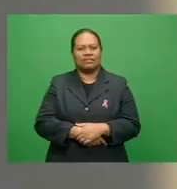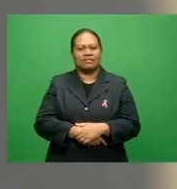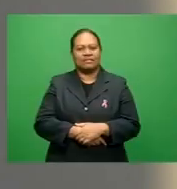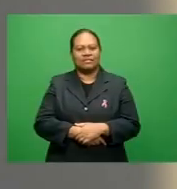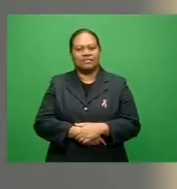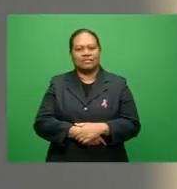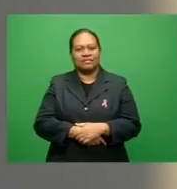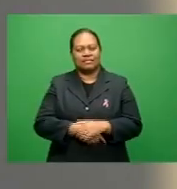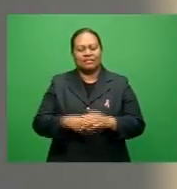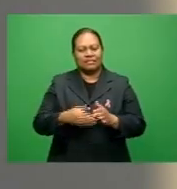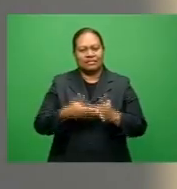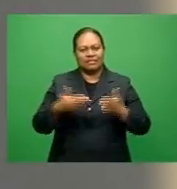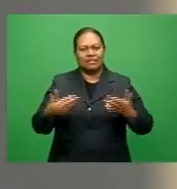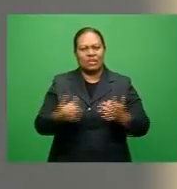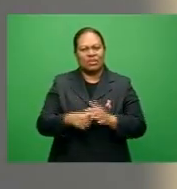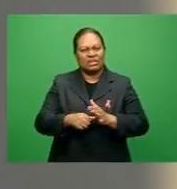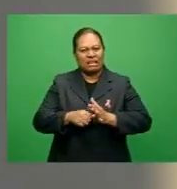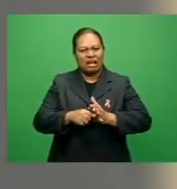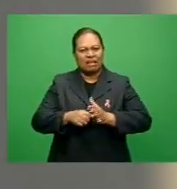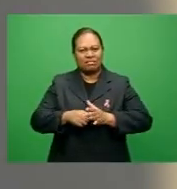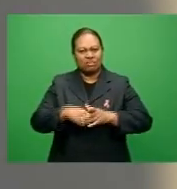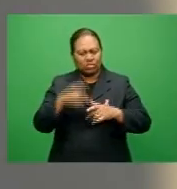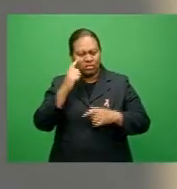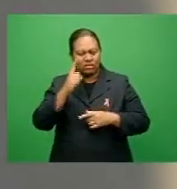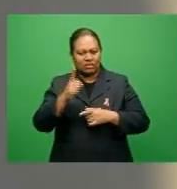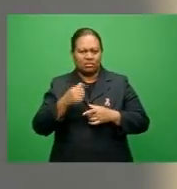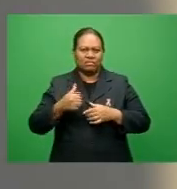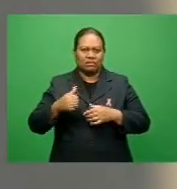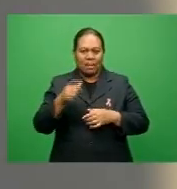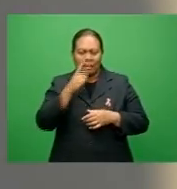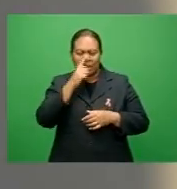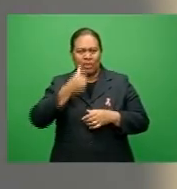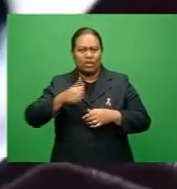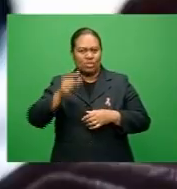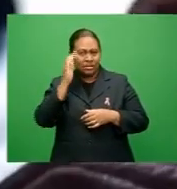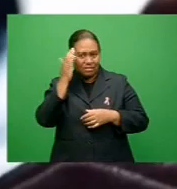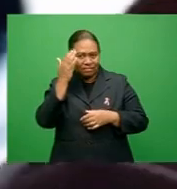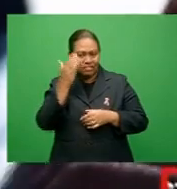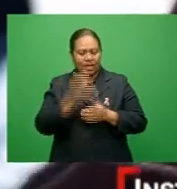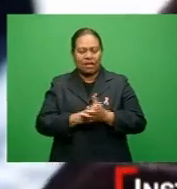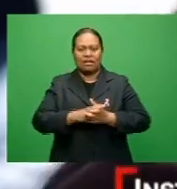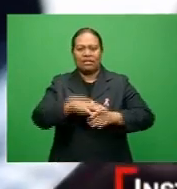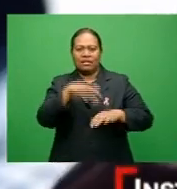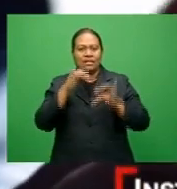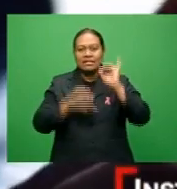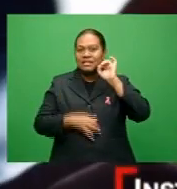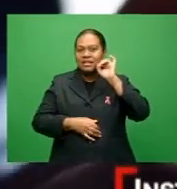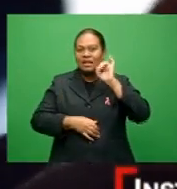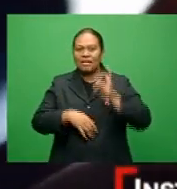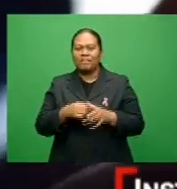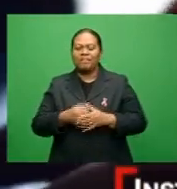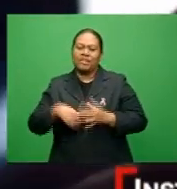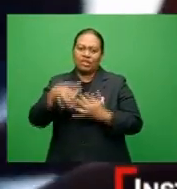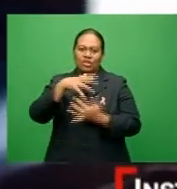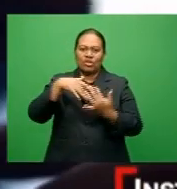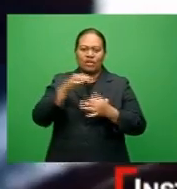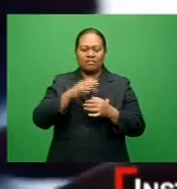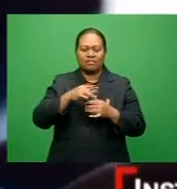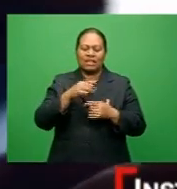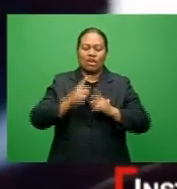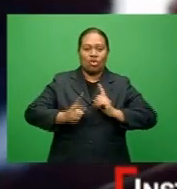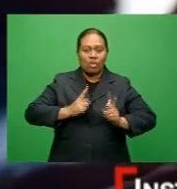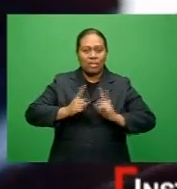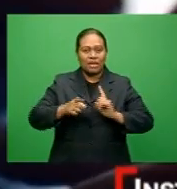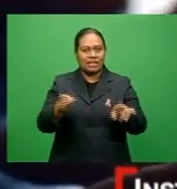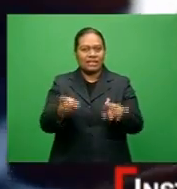It's getting a bit harder to troll social media these days. Instagram says it started testing a feature that hides comments